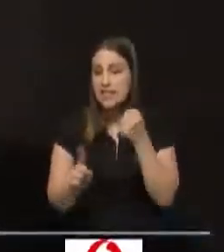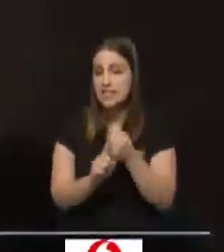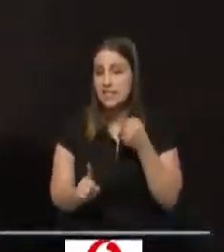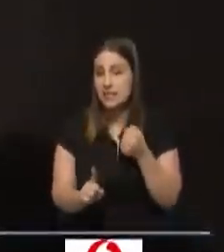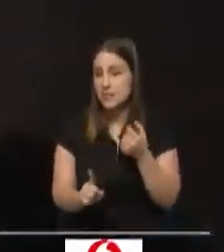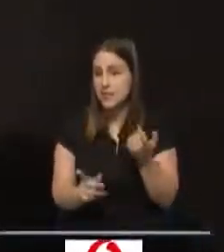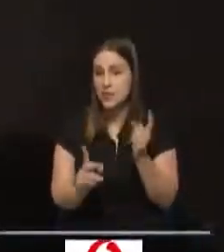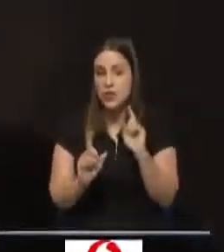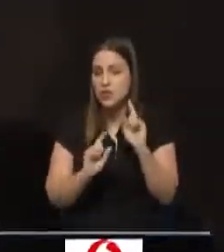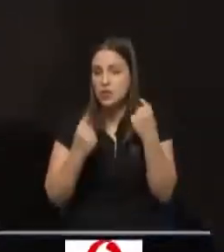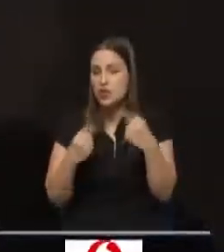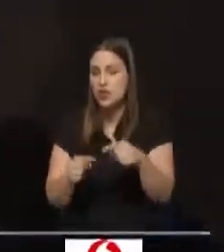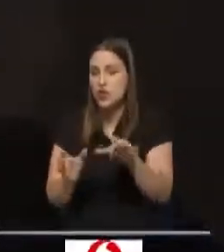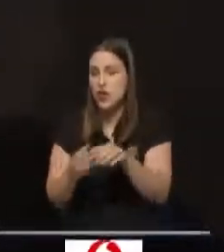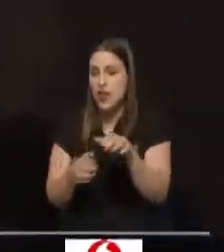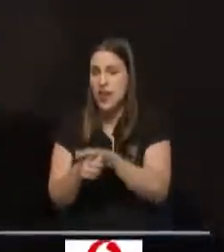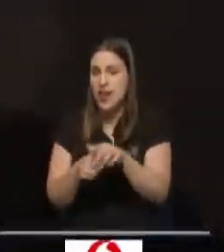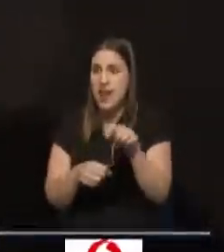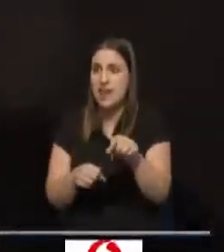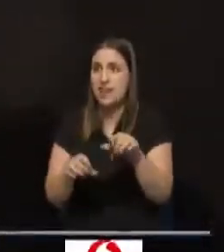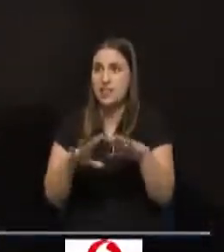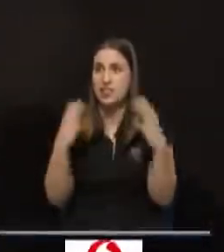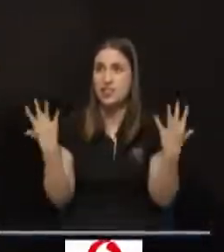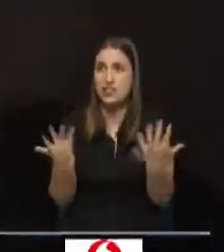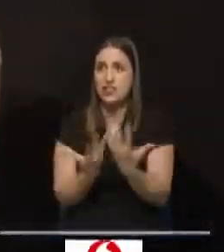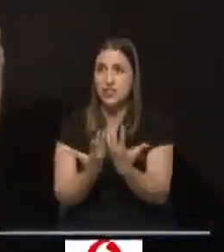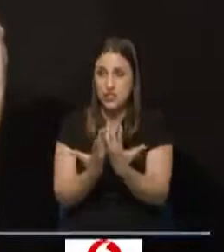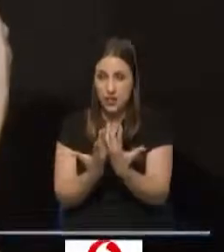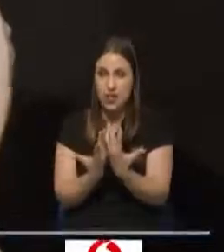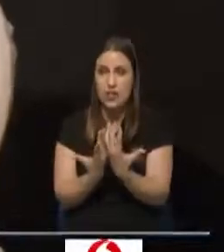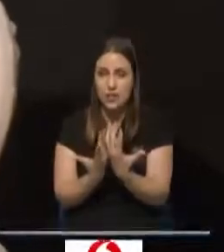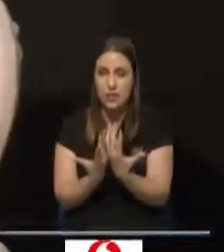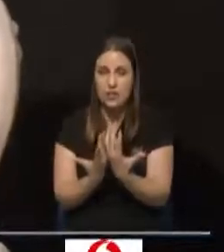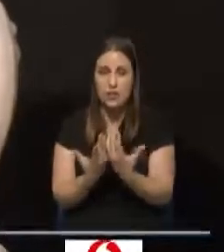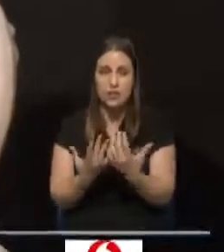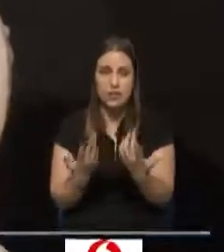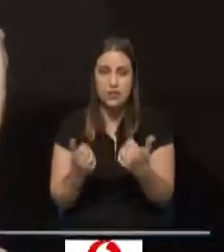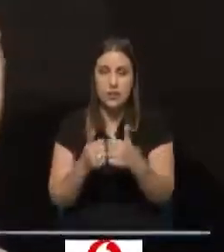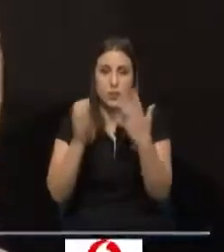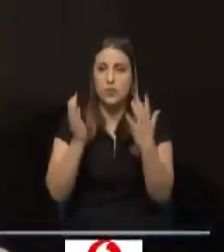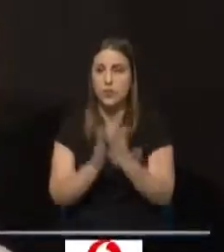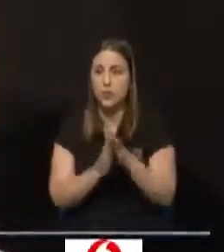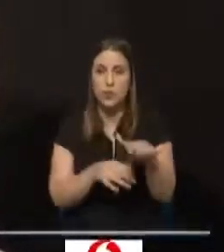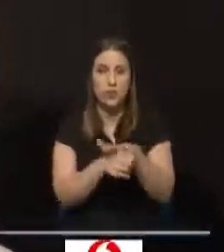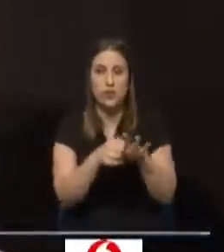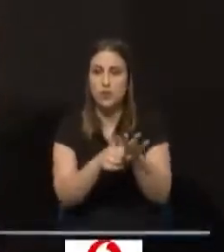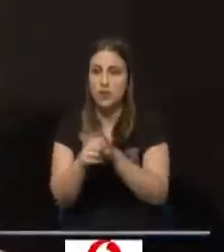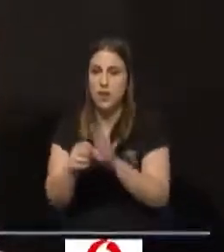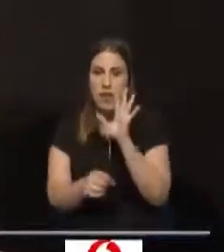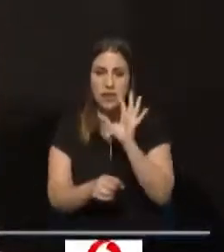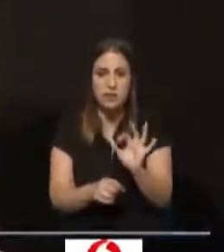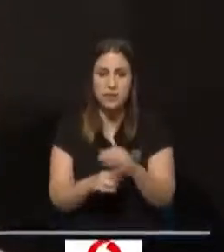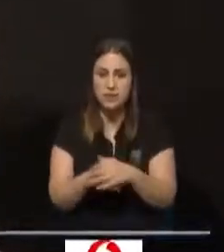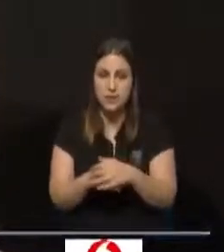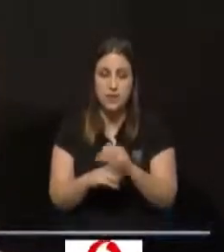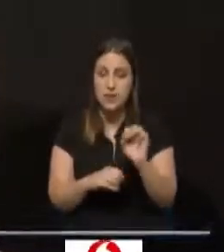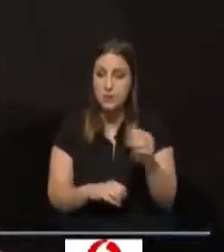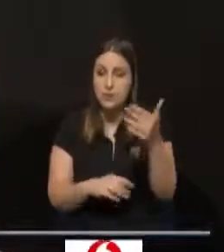to what's always been said, but talent retention is across cost cutting.